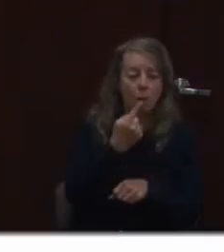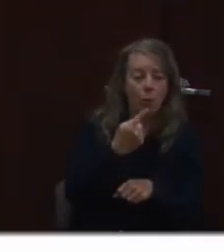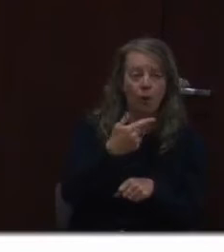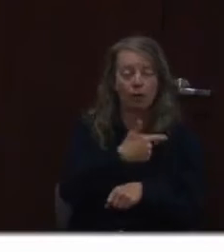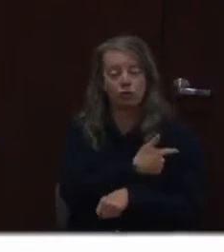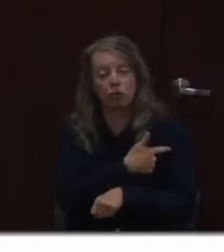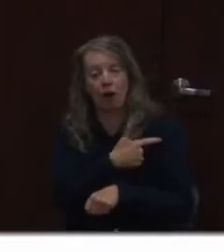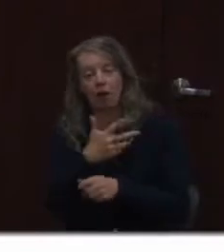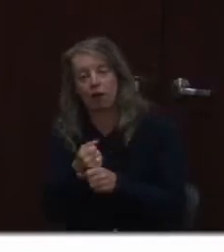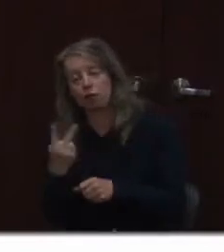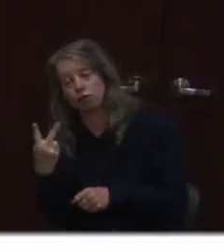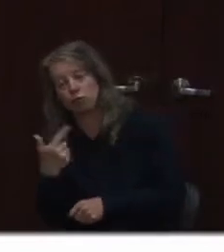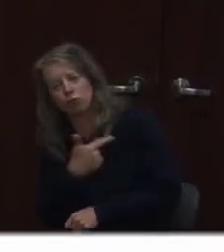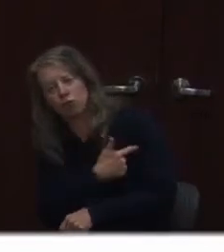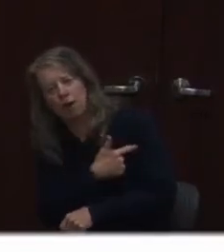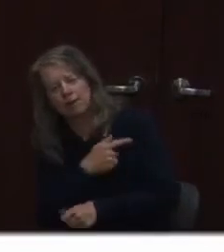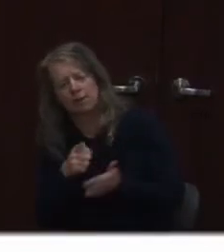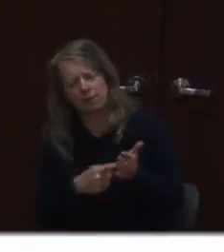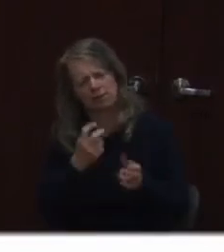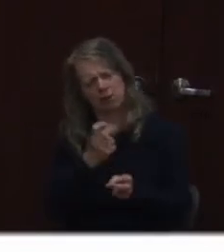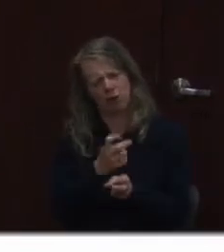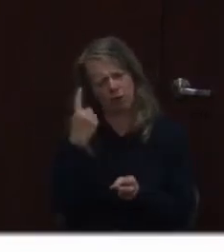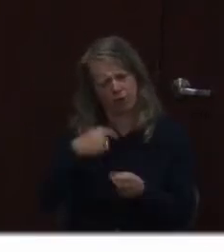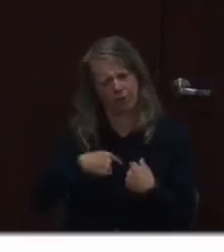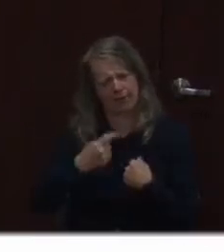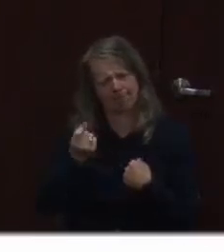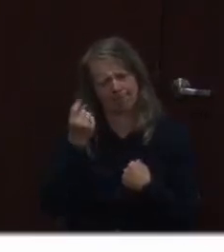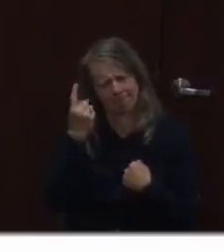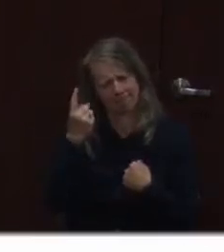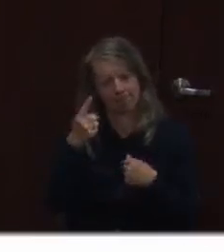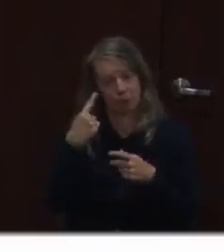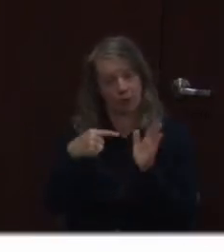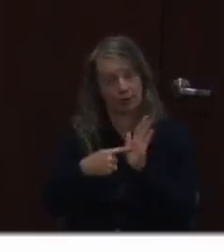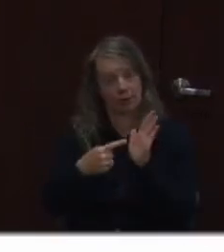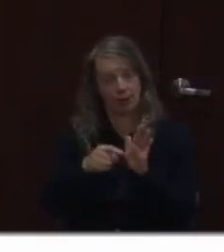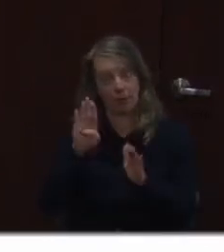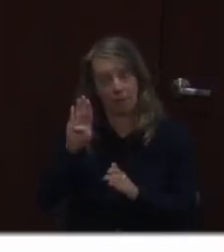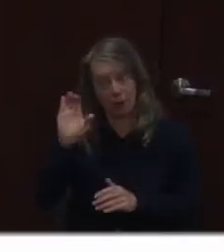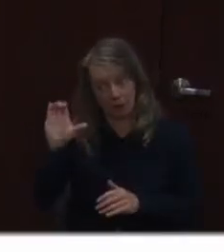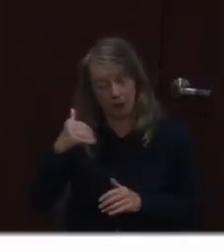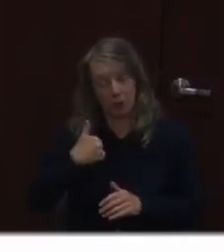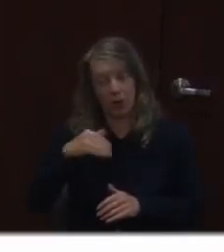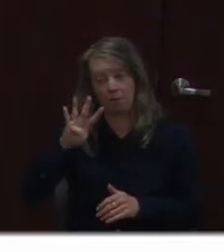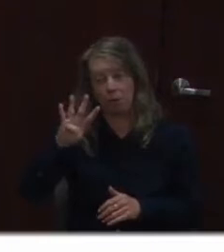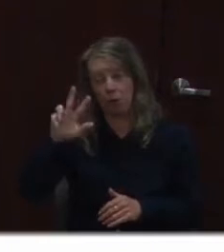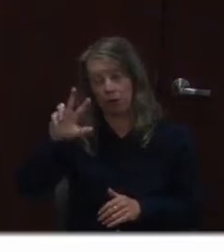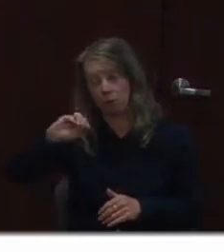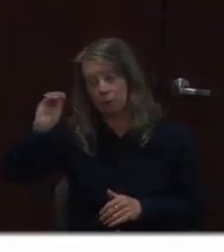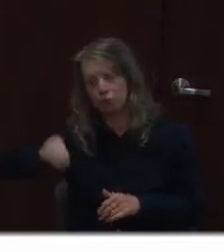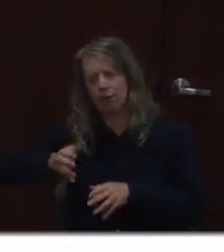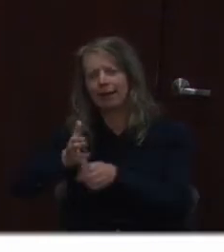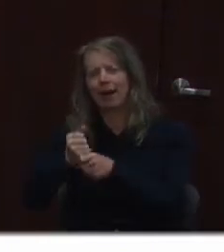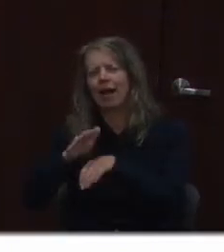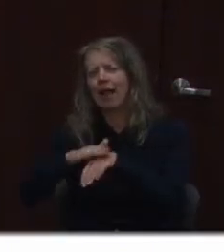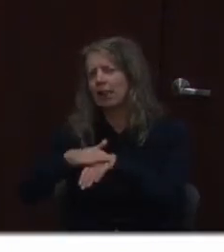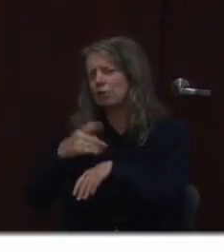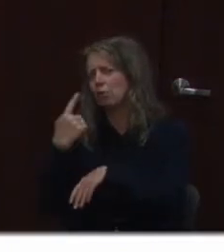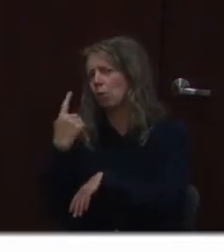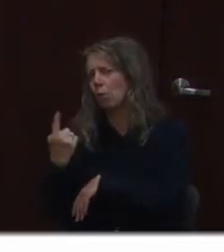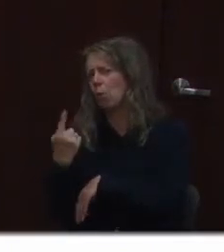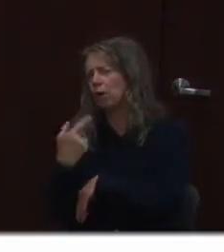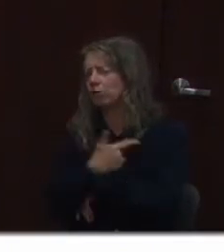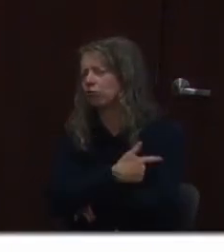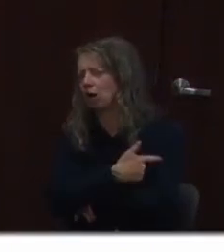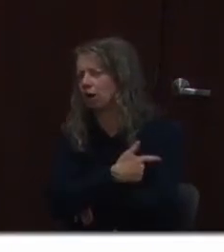trouble interpreting that. So like, for example, in Buncombe County, where we've had 43% get at least one, and